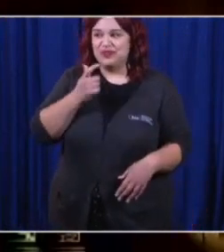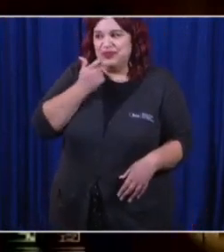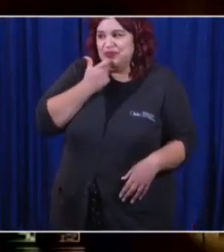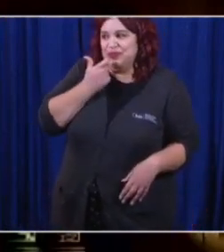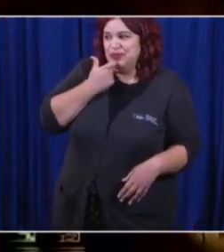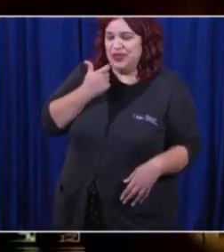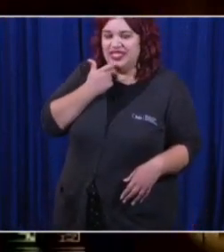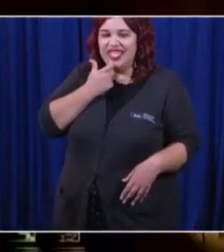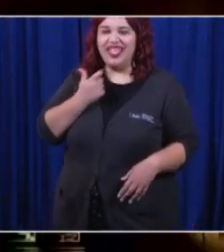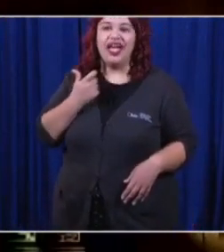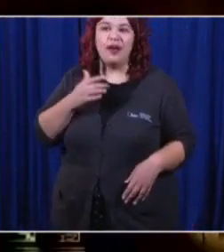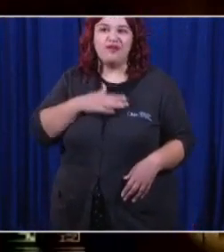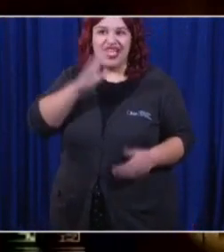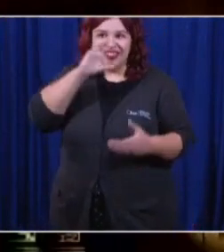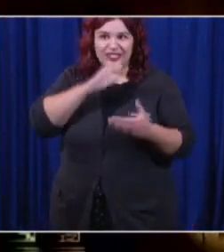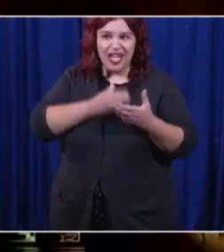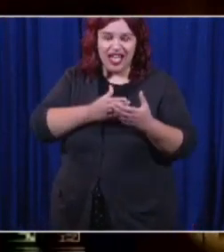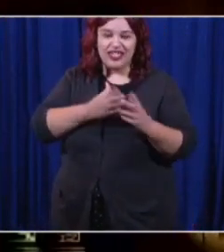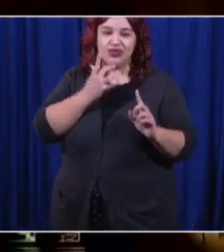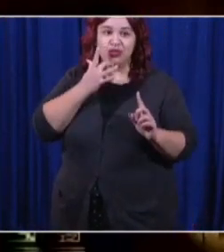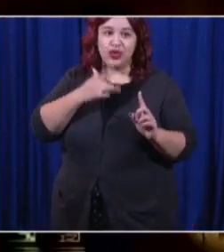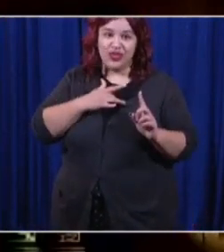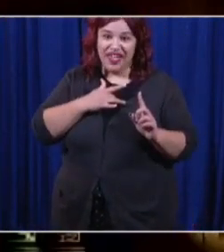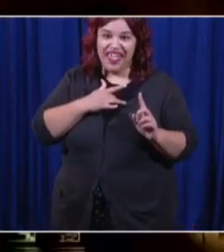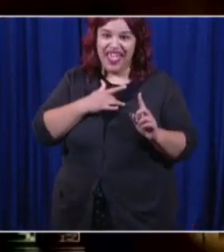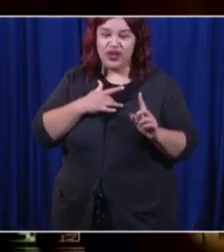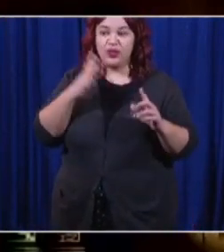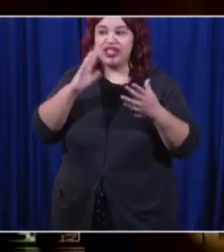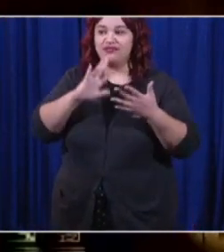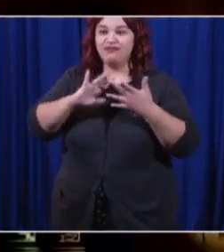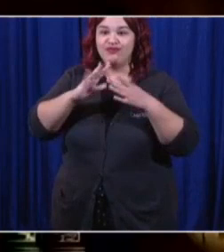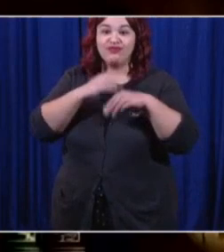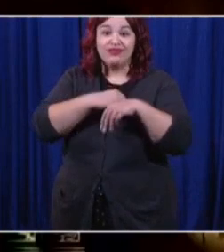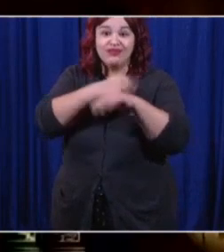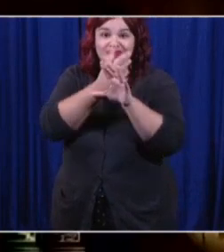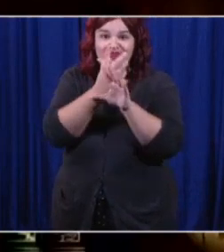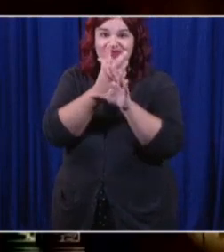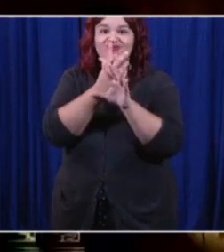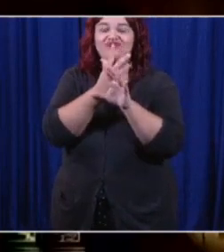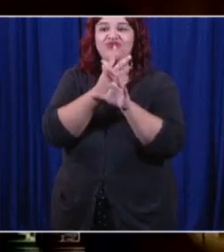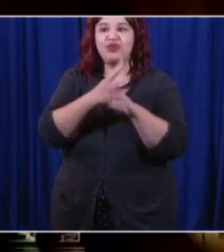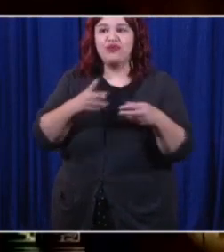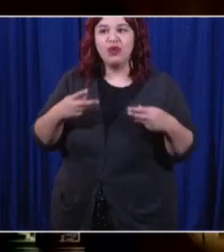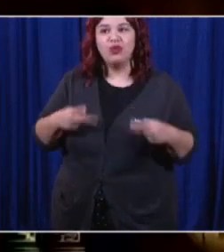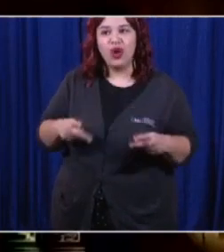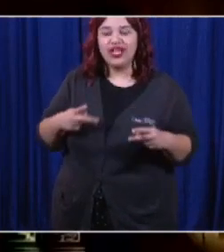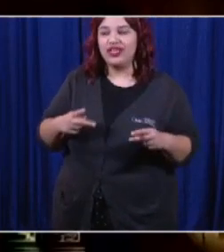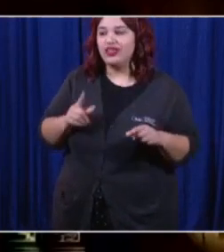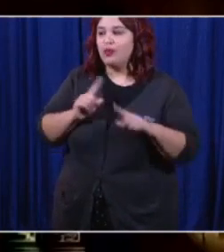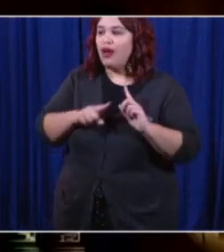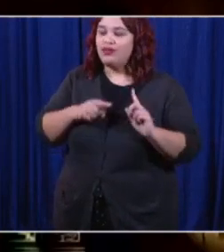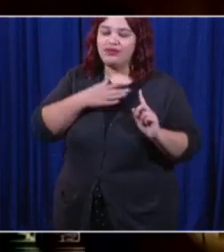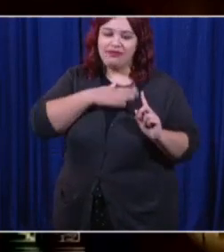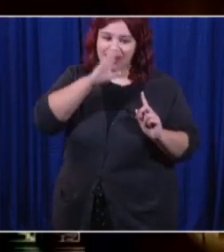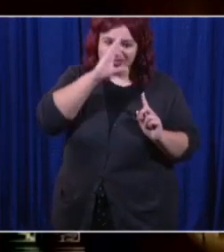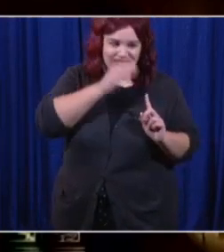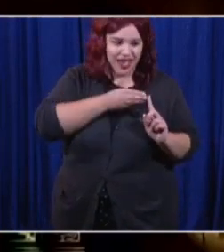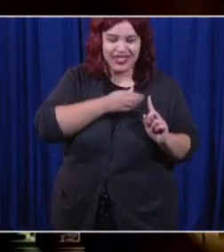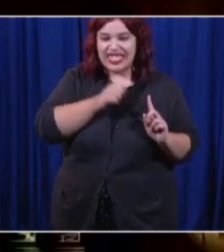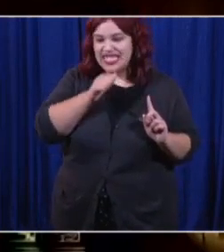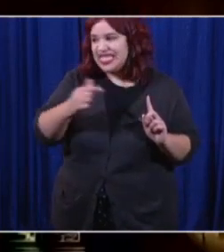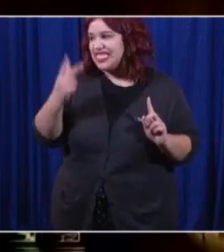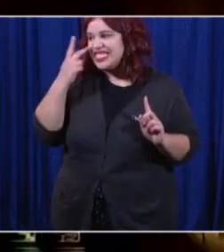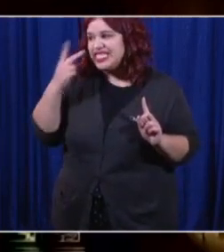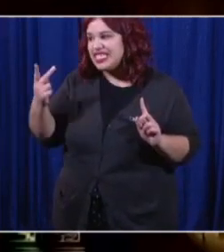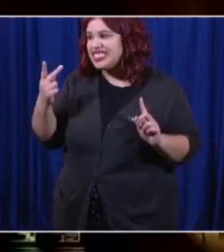his grandparents on his birthday. Trust me, I think a lot of people are making those tough choices. I think that